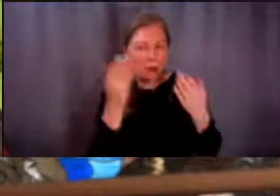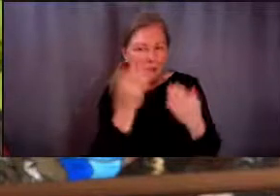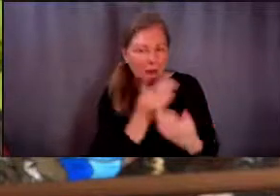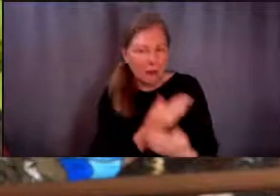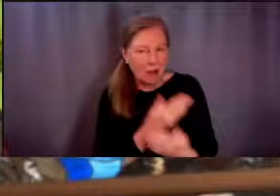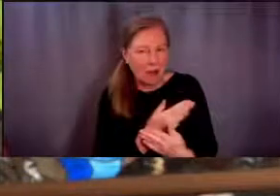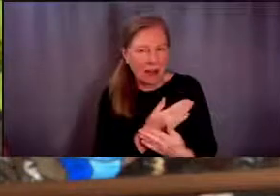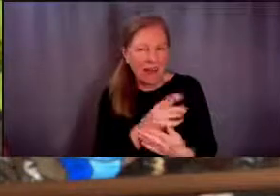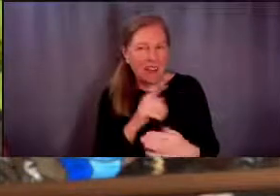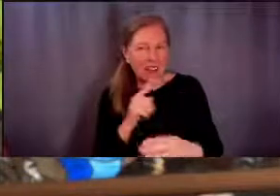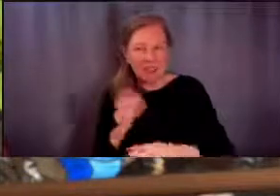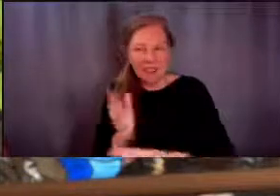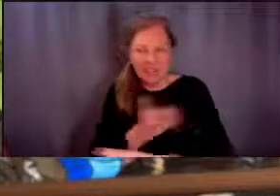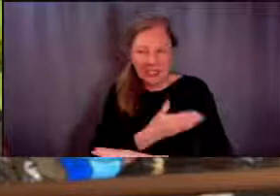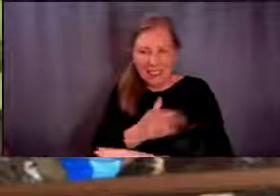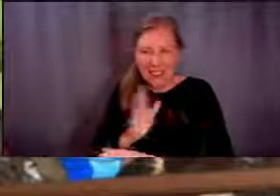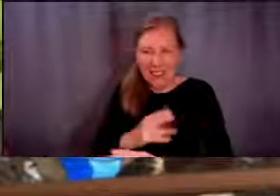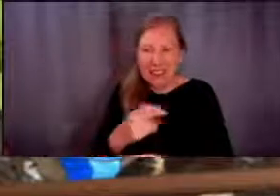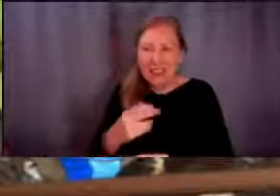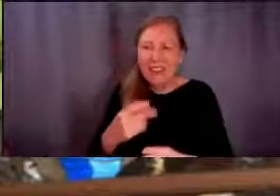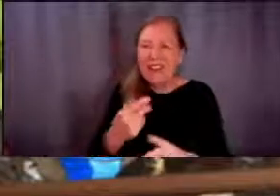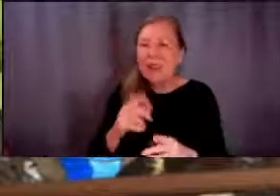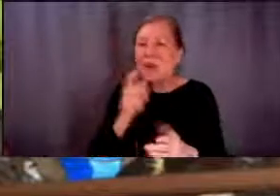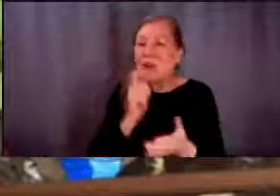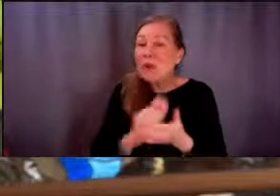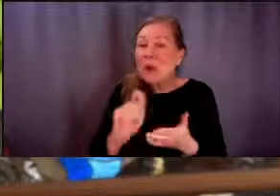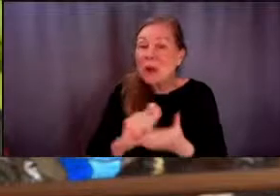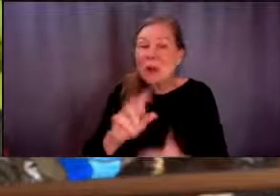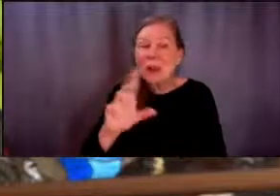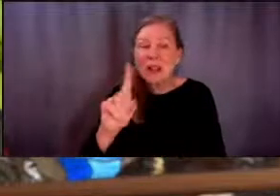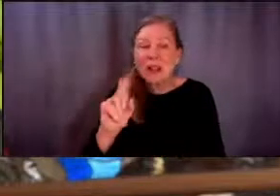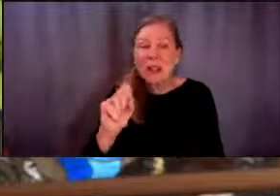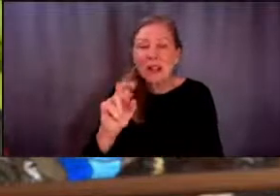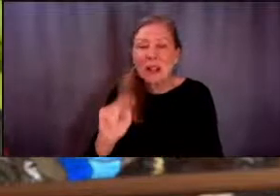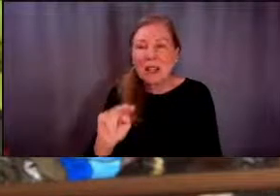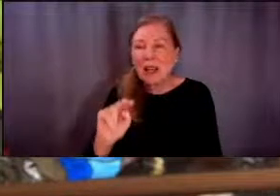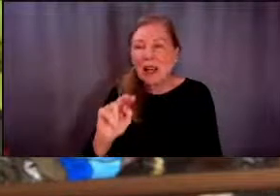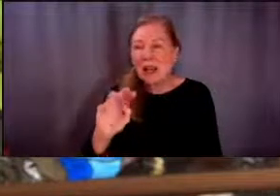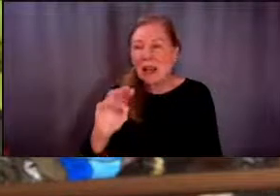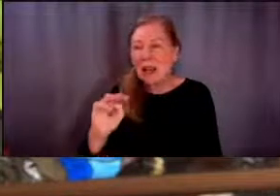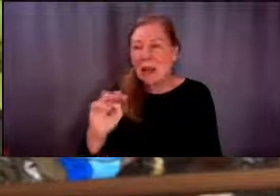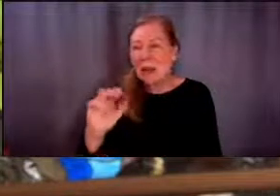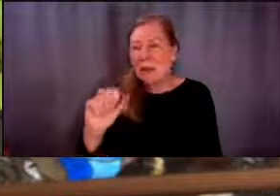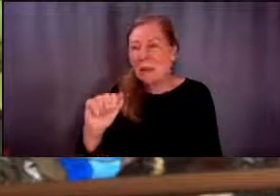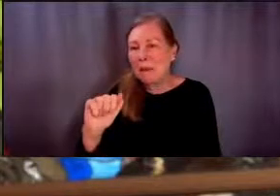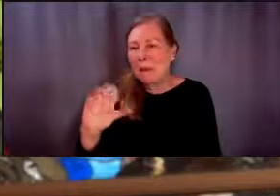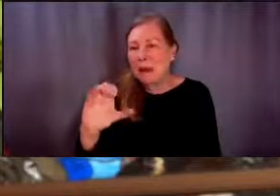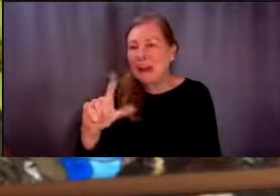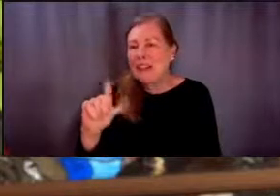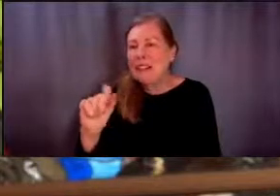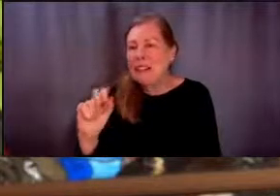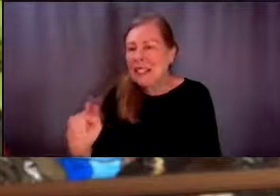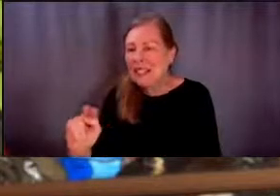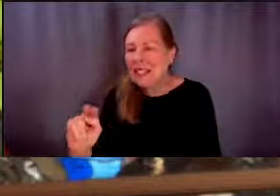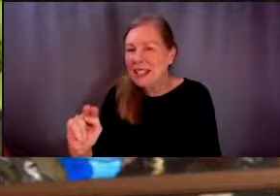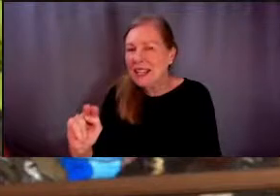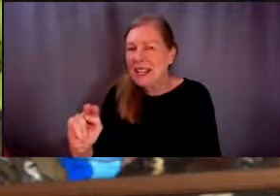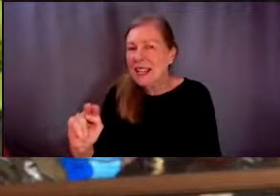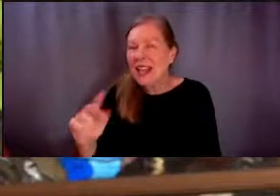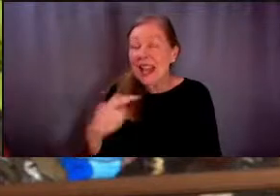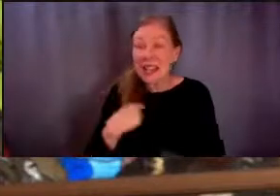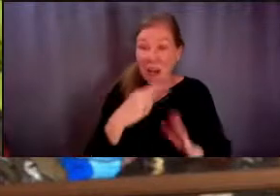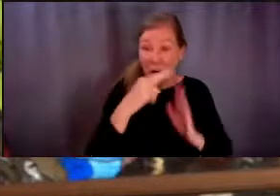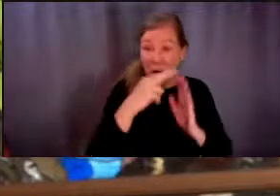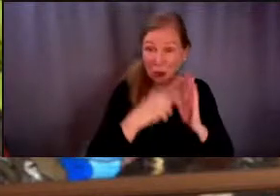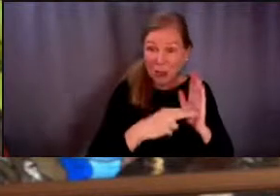This is a Don McLean song called Vincent from the early 70s, and it's what filled my mind when I was reading the verses just